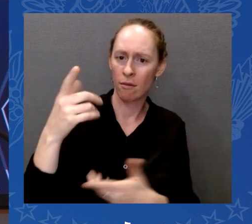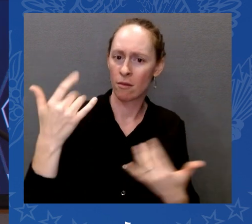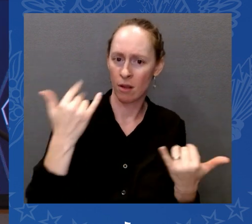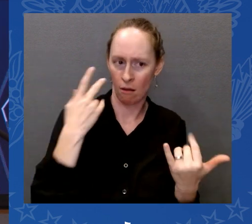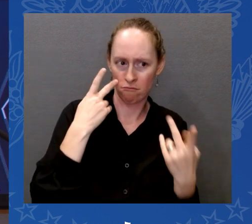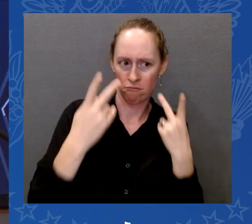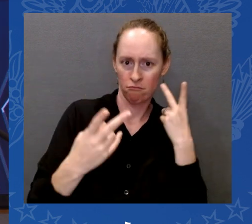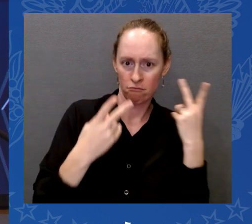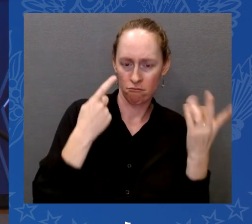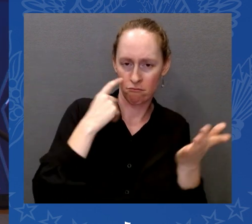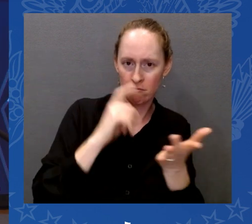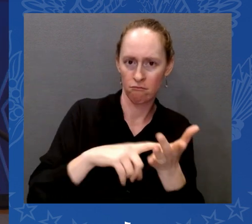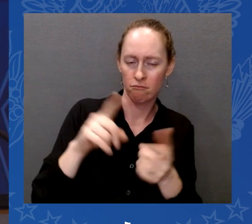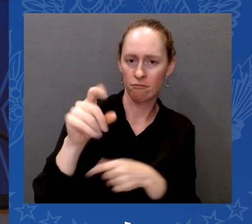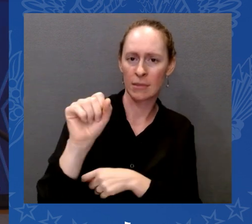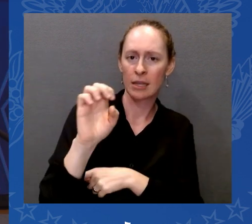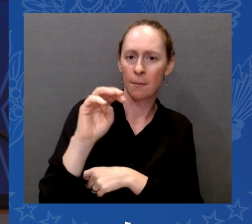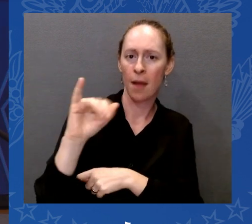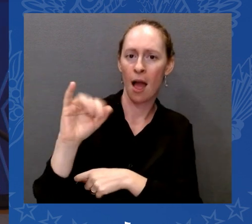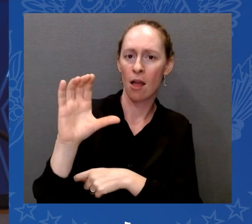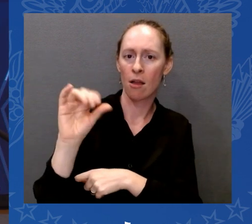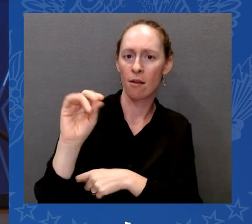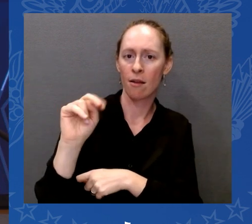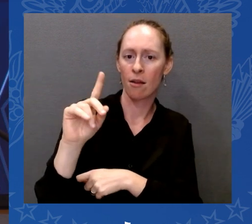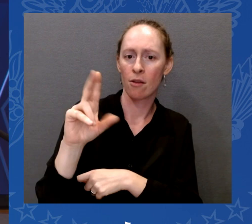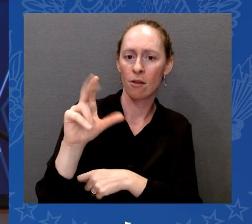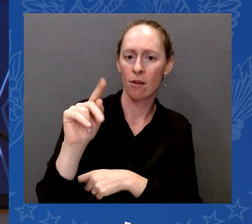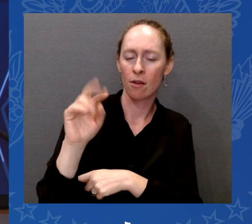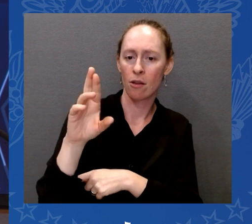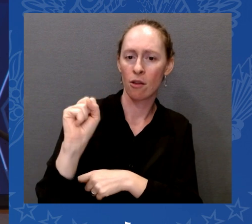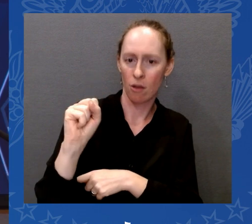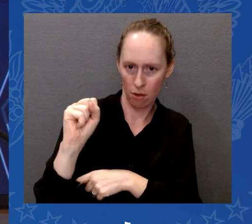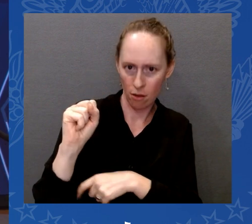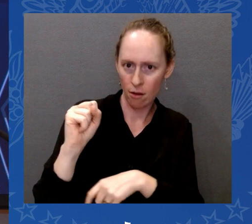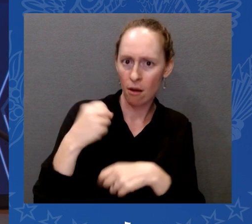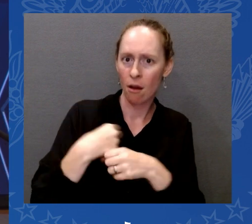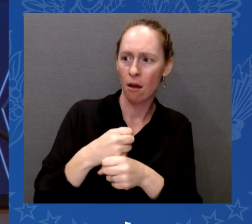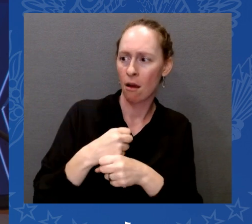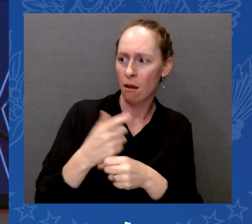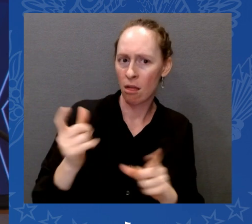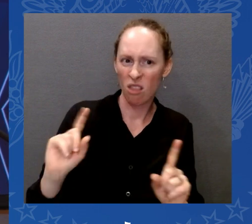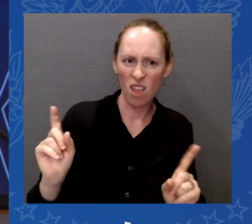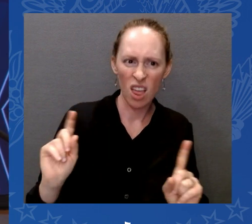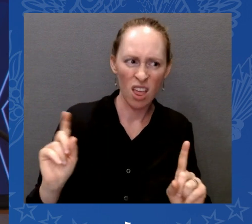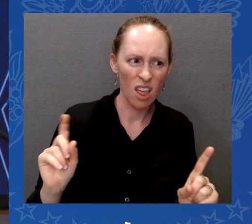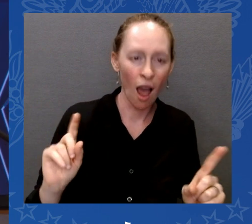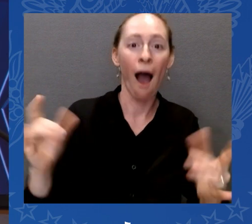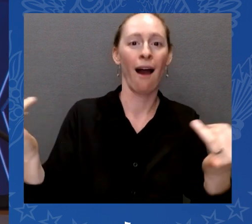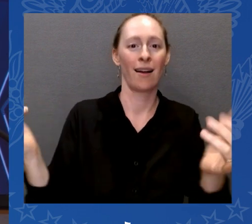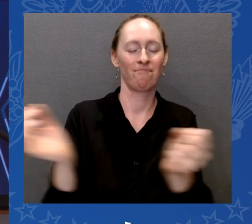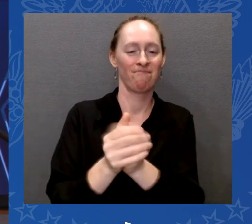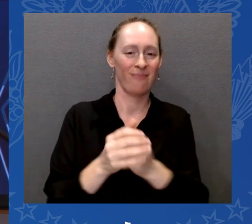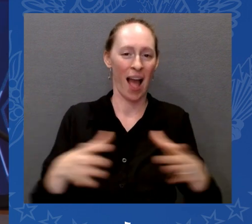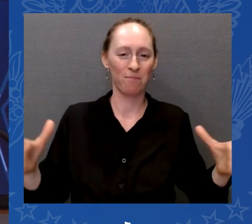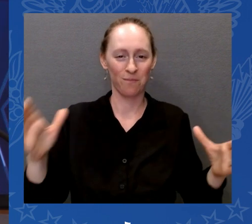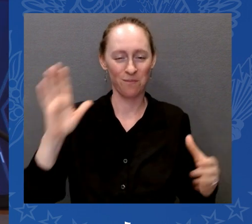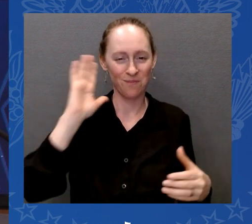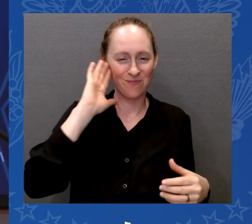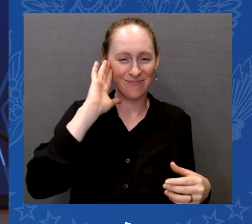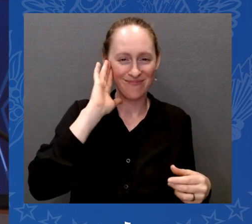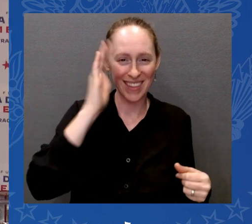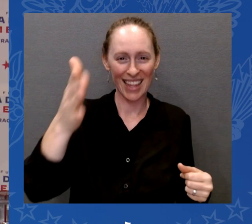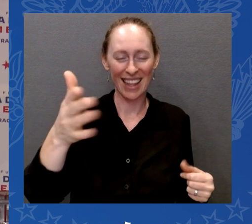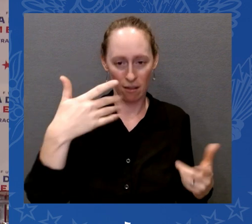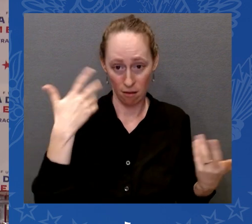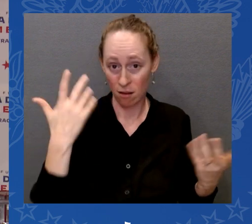to our shore and finally, once and for all, end our dependence on foreign-made chips.